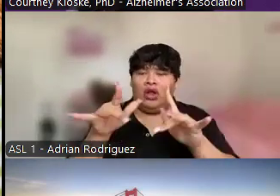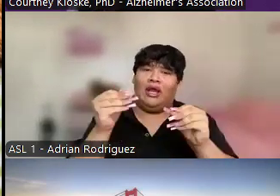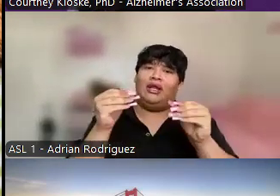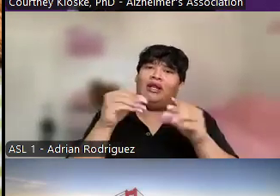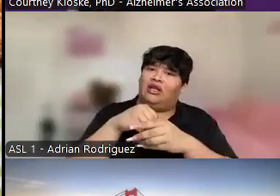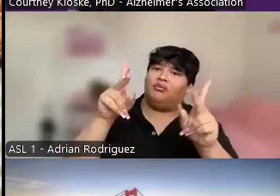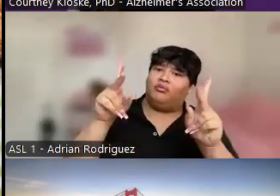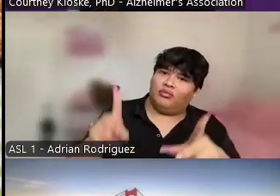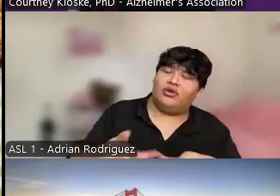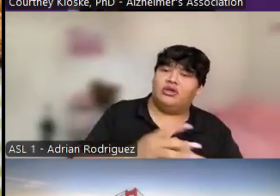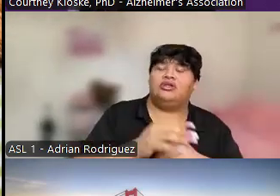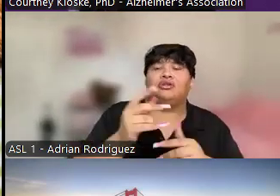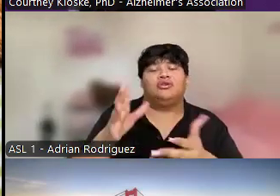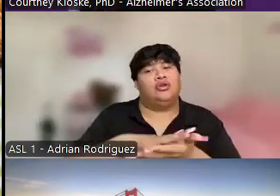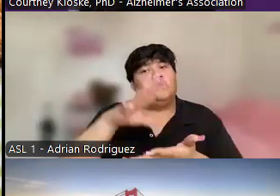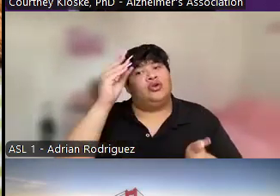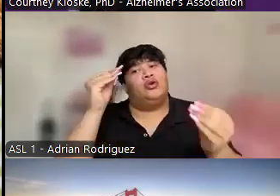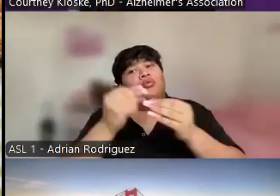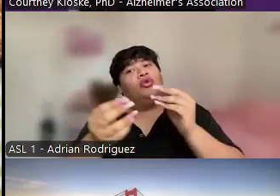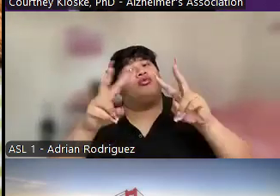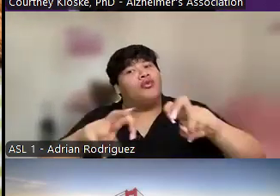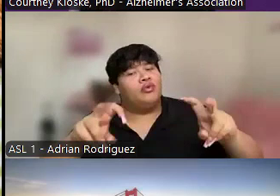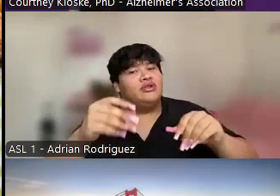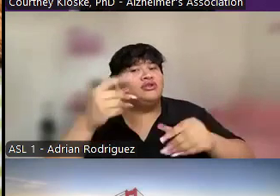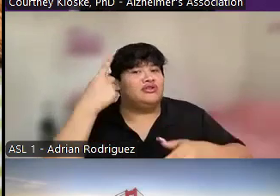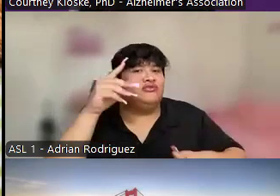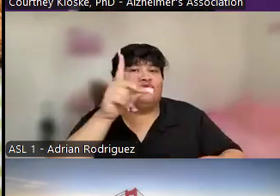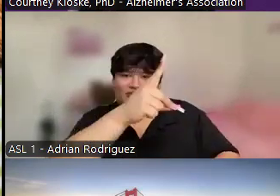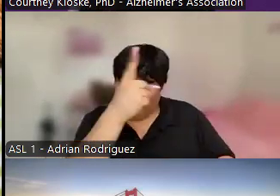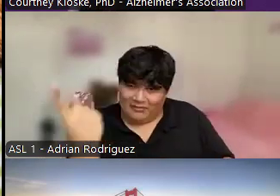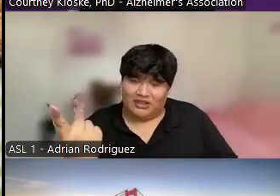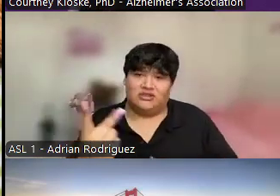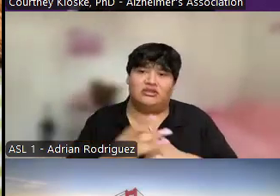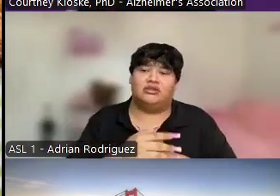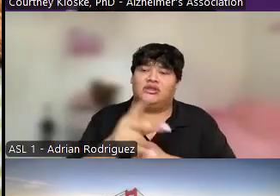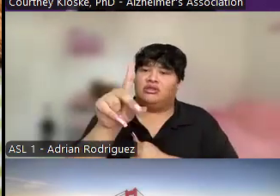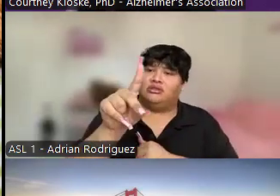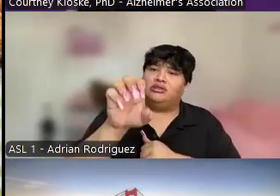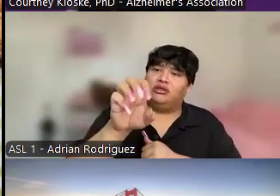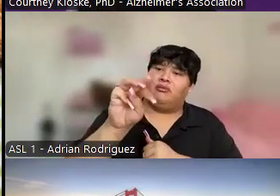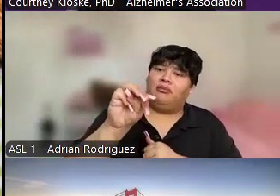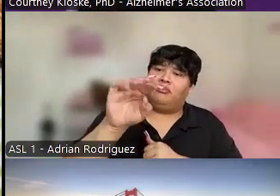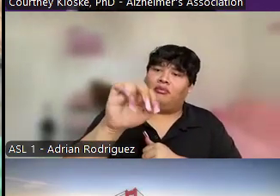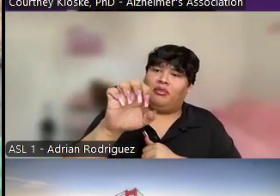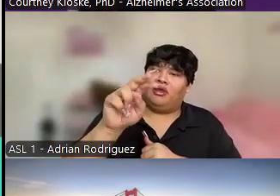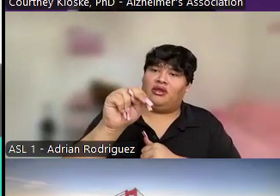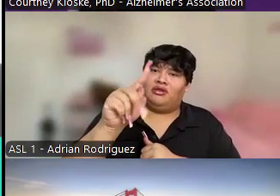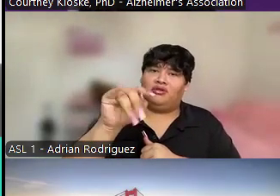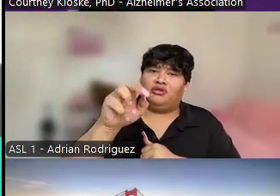person to learn more about the latest research for younger onset dementia. And I believe I just have one